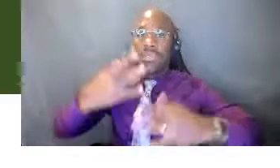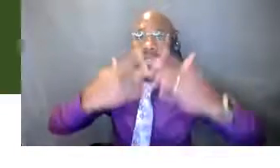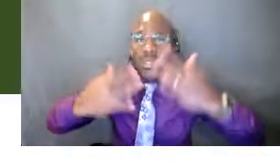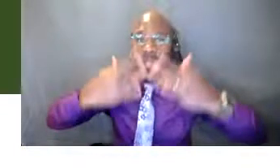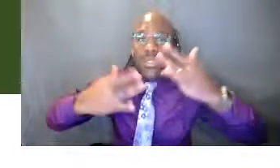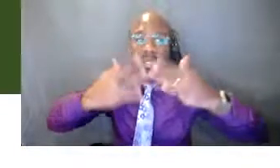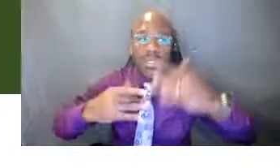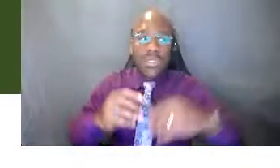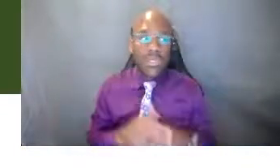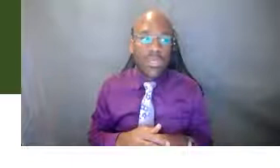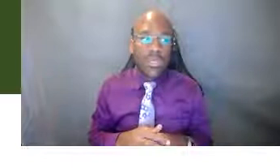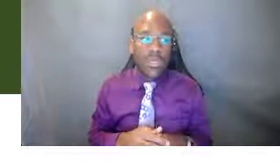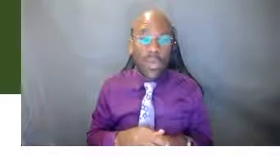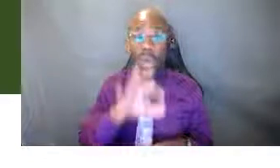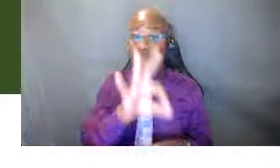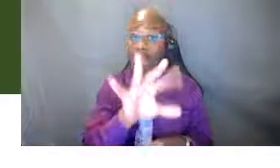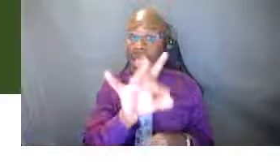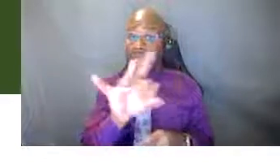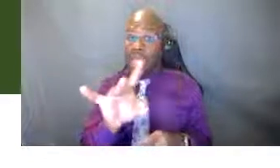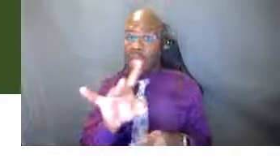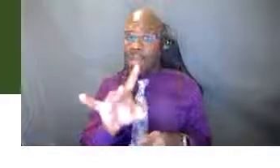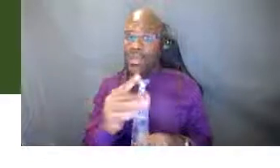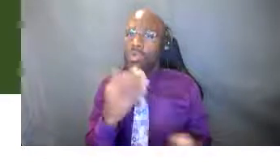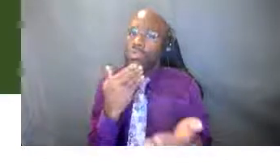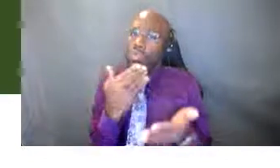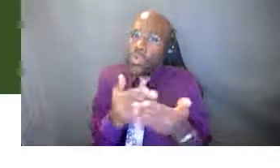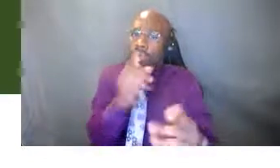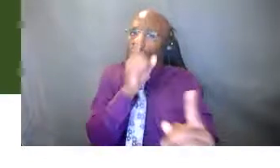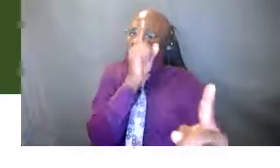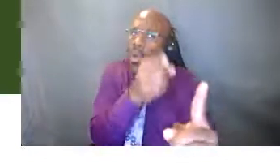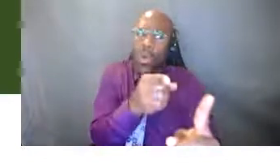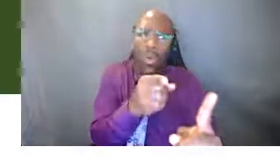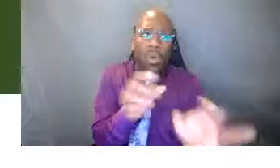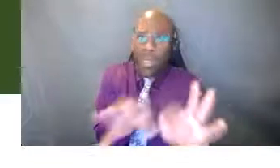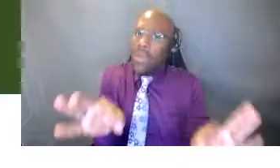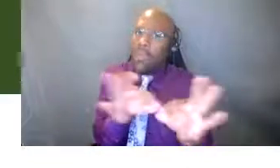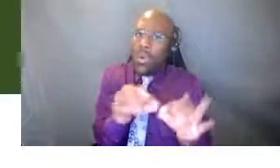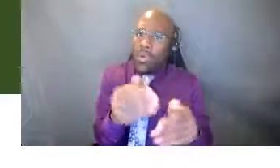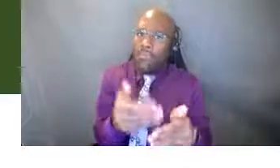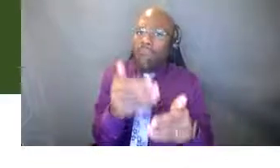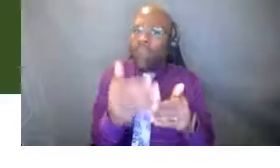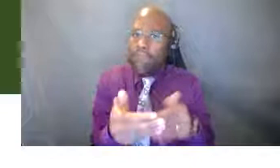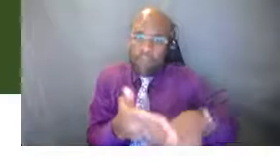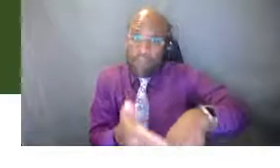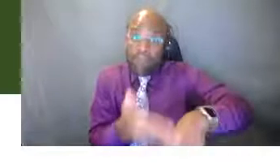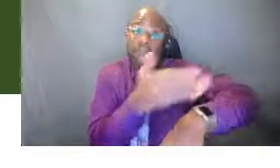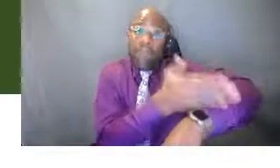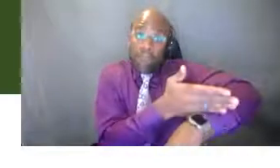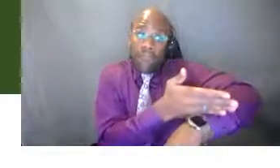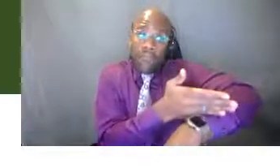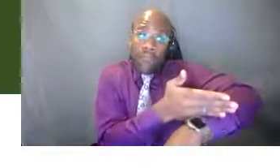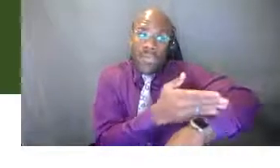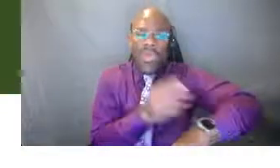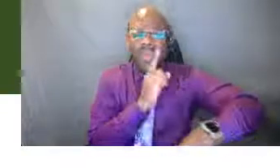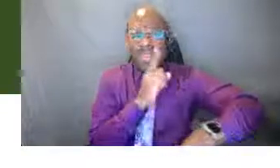988, while the intentions are good and while it's an important step forward, it will not make much of